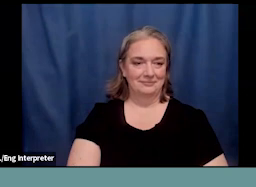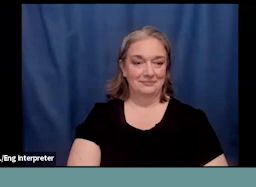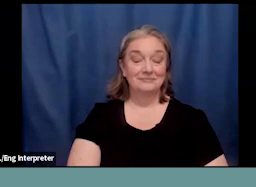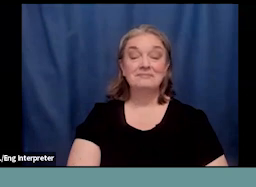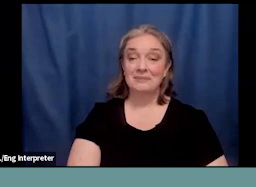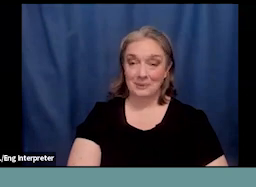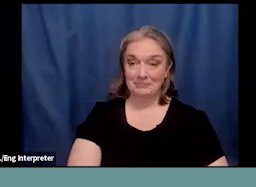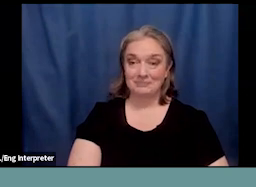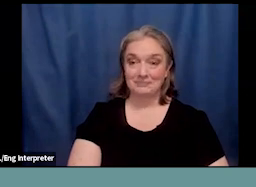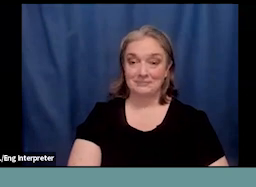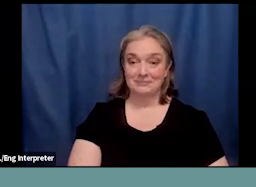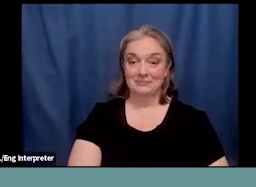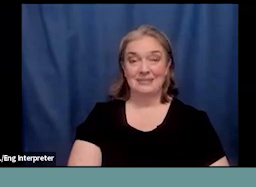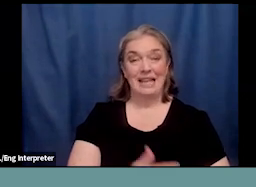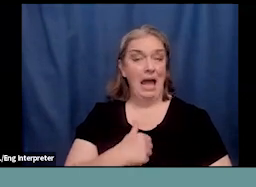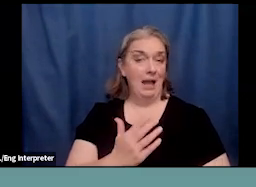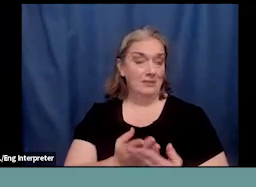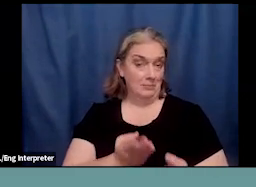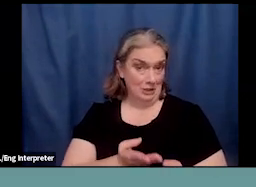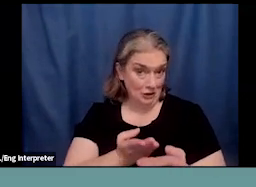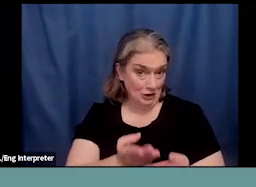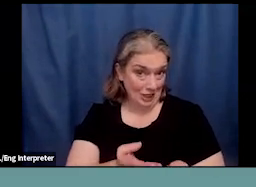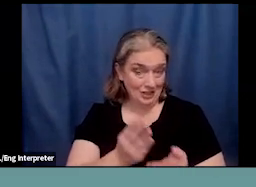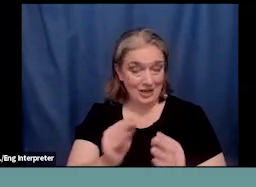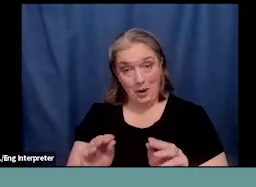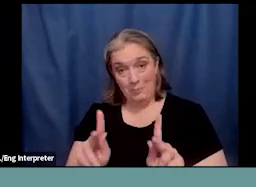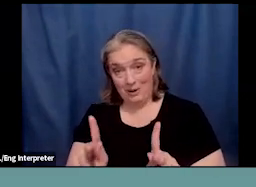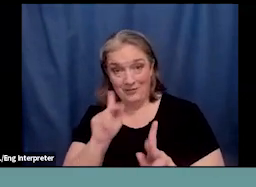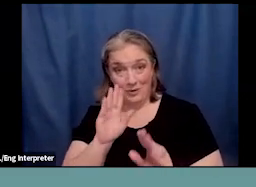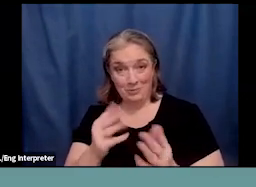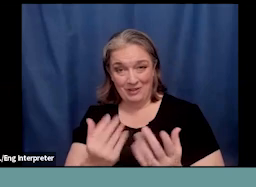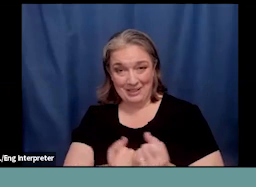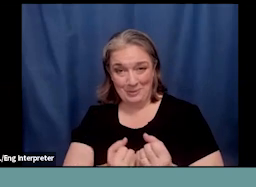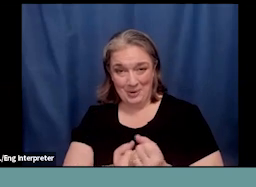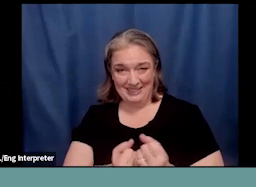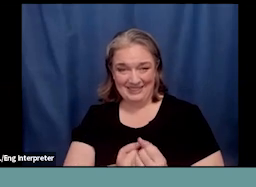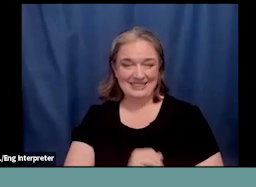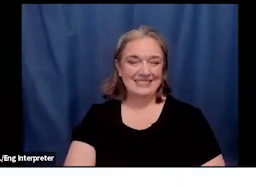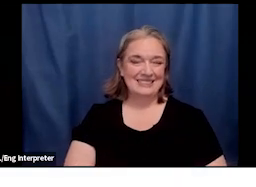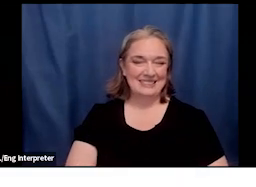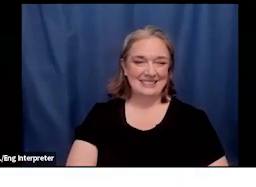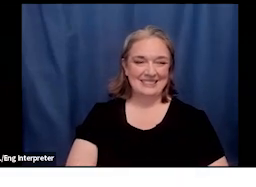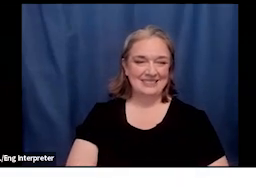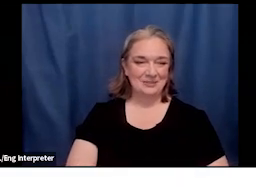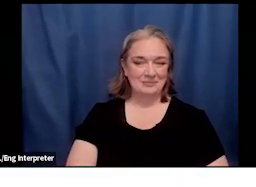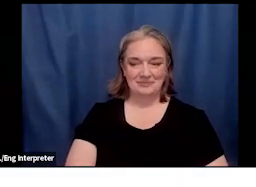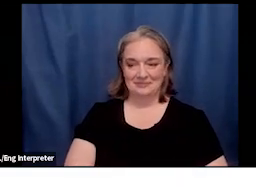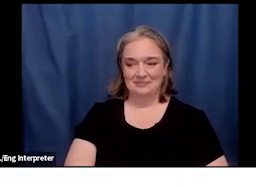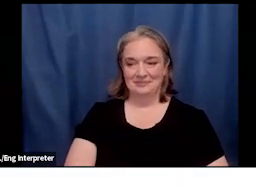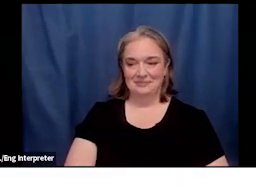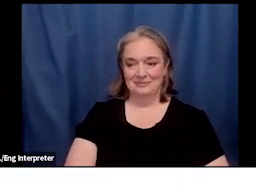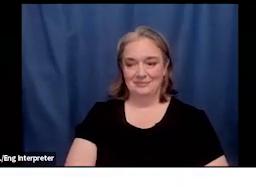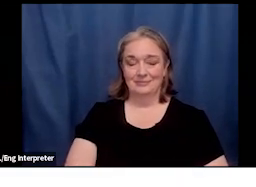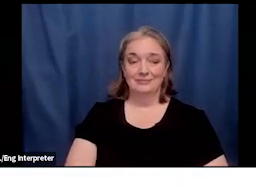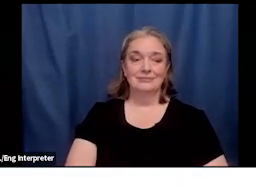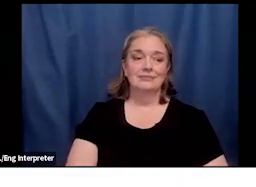Okay, I've got a couple suggestions and opportunities for support when it comes to your application. So, a